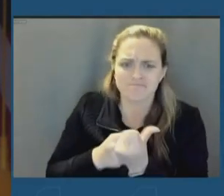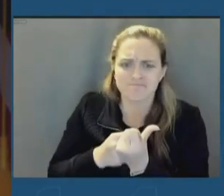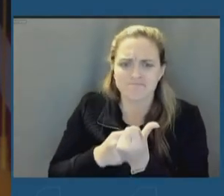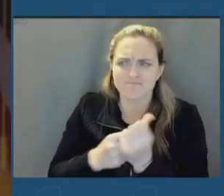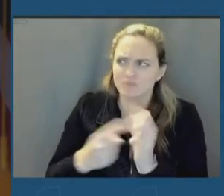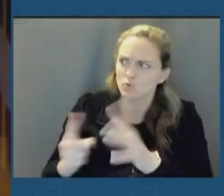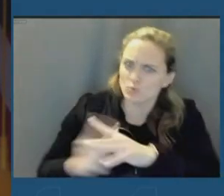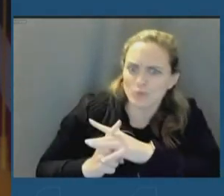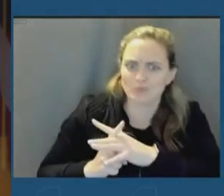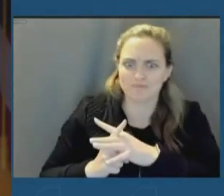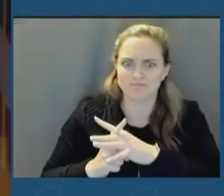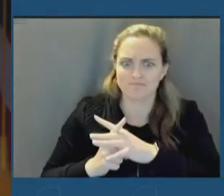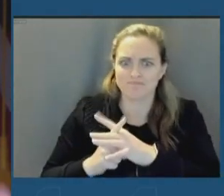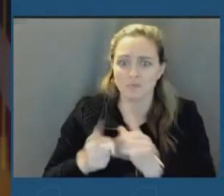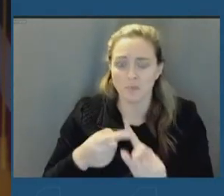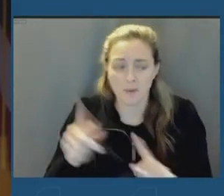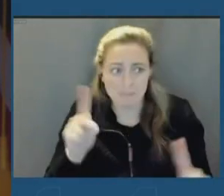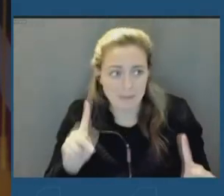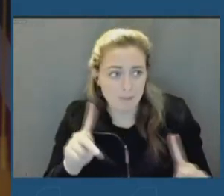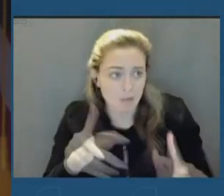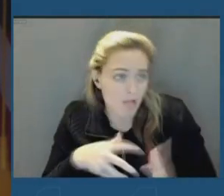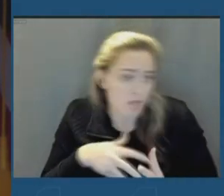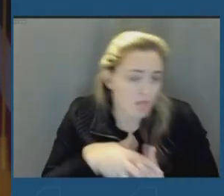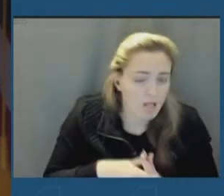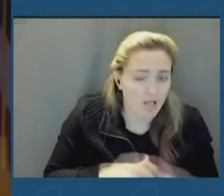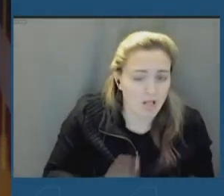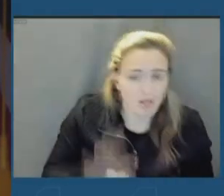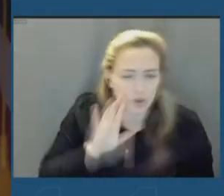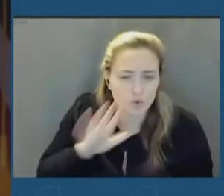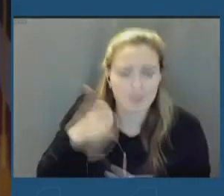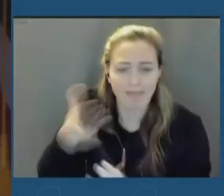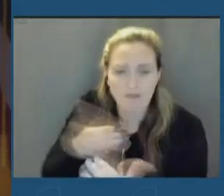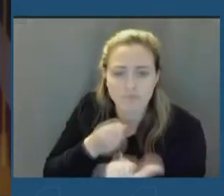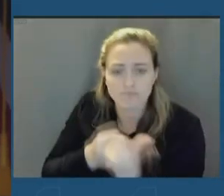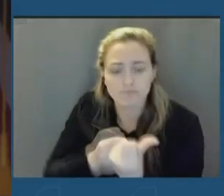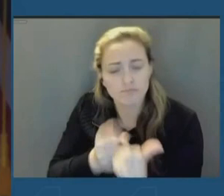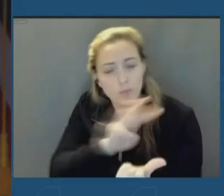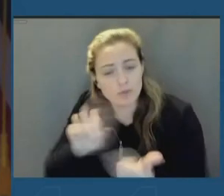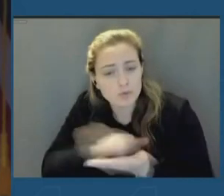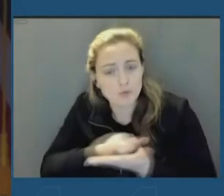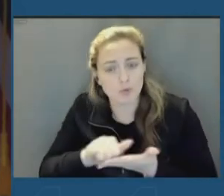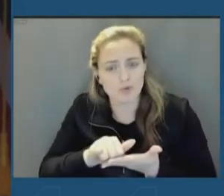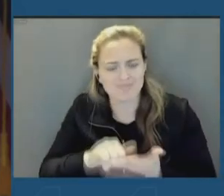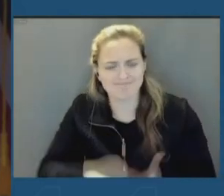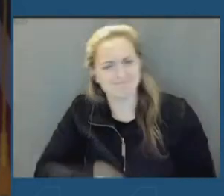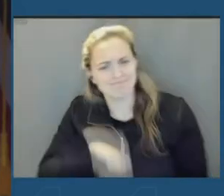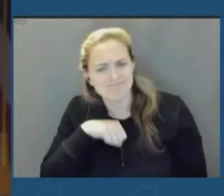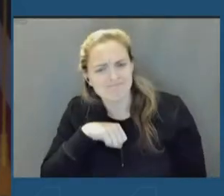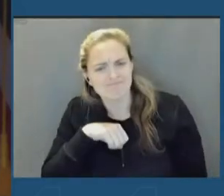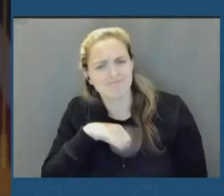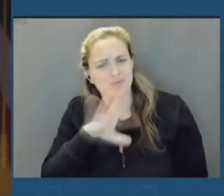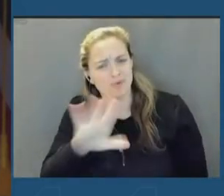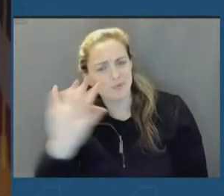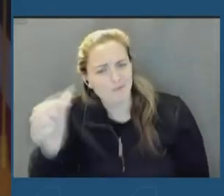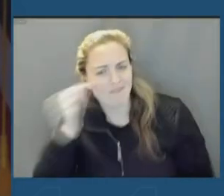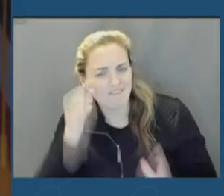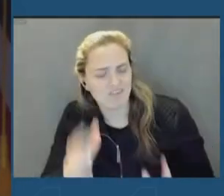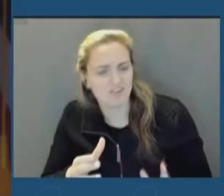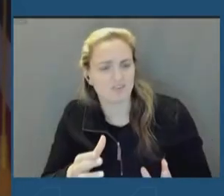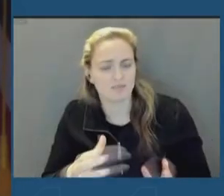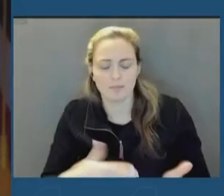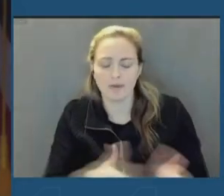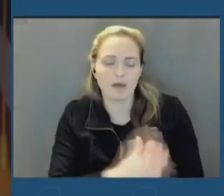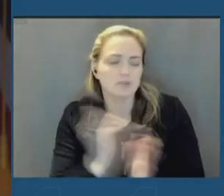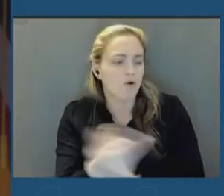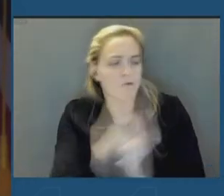up. When others hunkered down, you were there, Western New York. And I'm so proud to be your governor. And I'm going to ask all of our